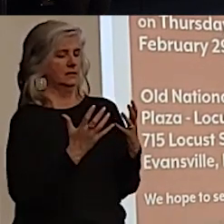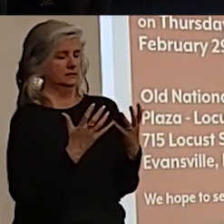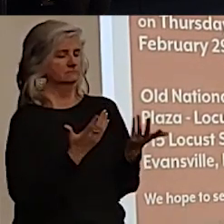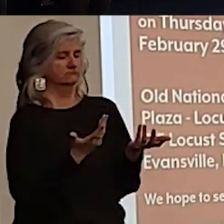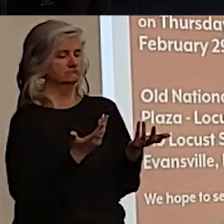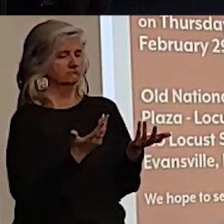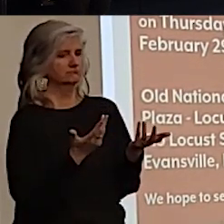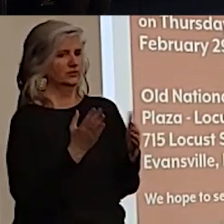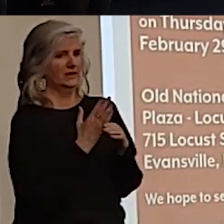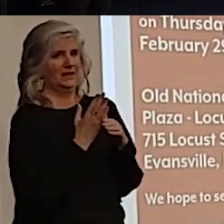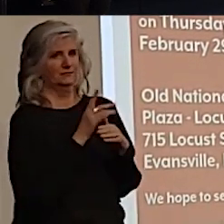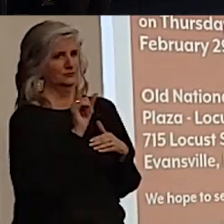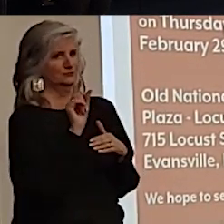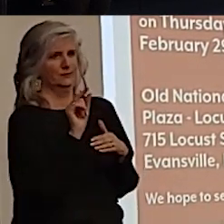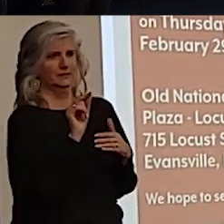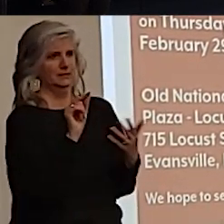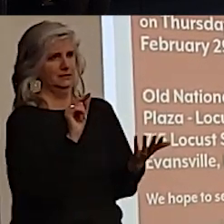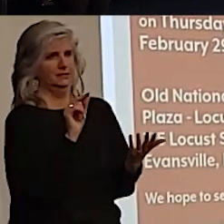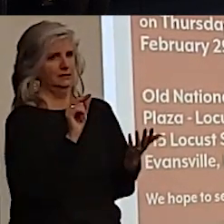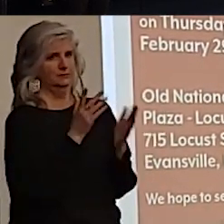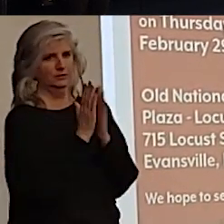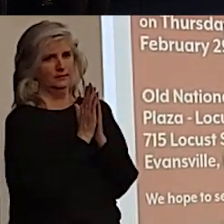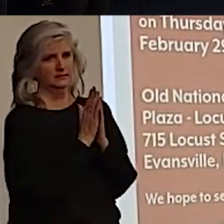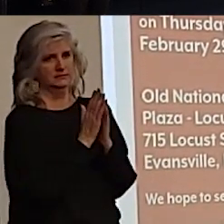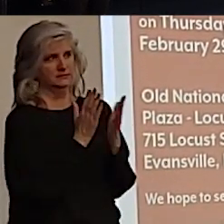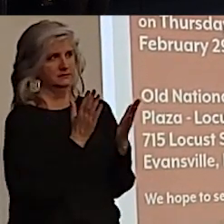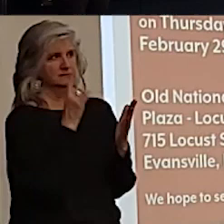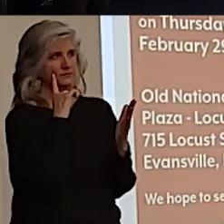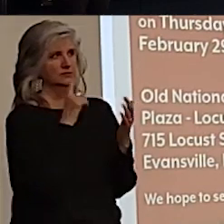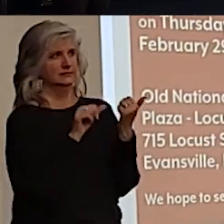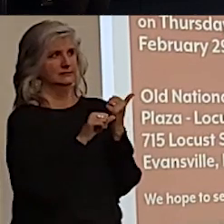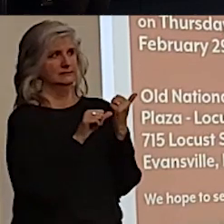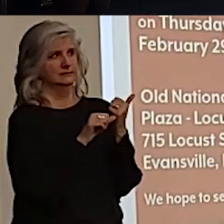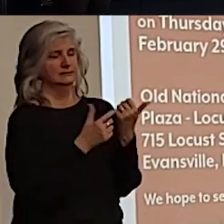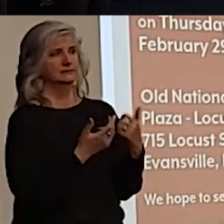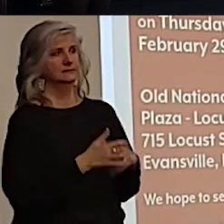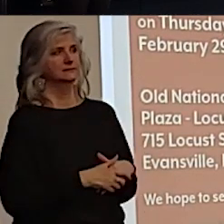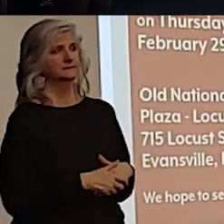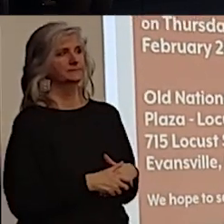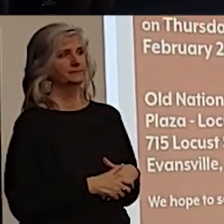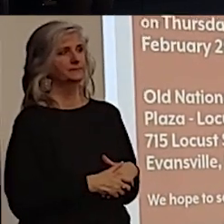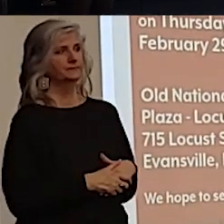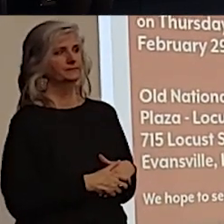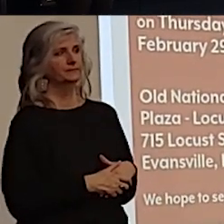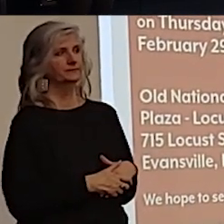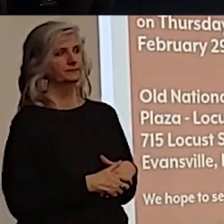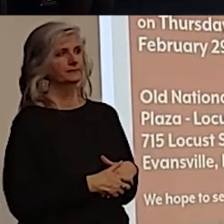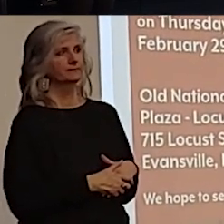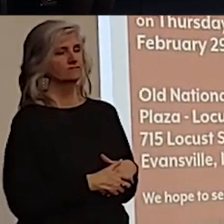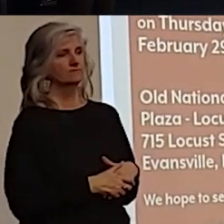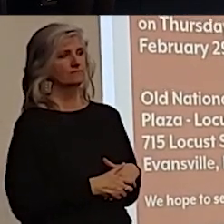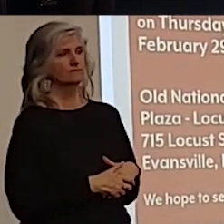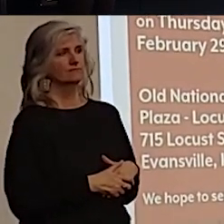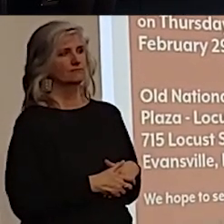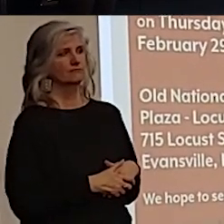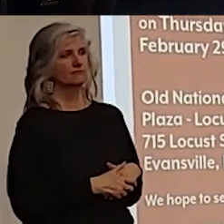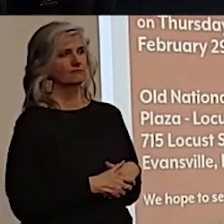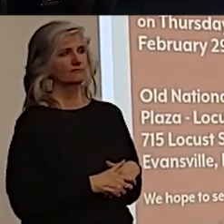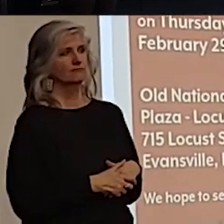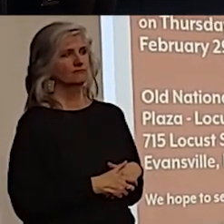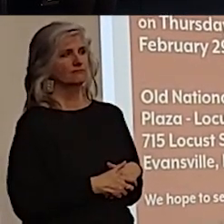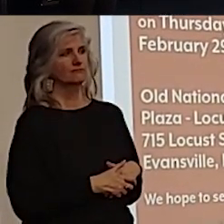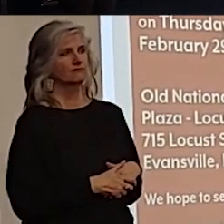average of 20 requests for assistance. And I would say